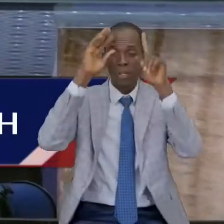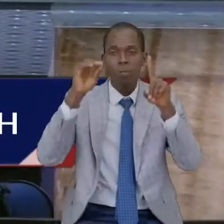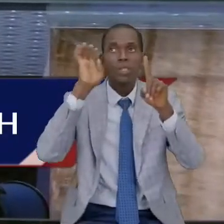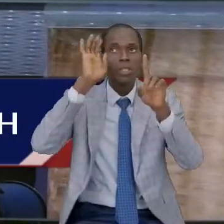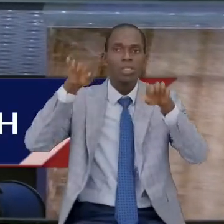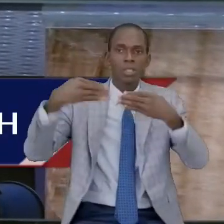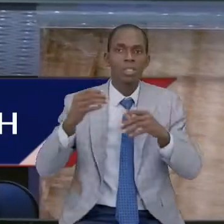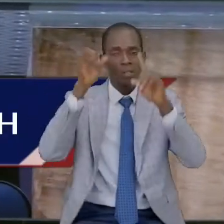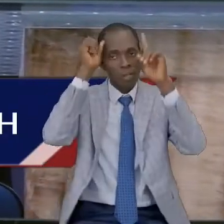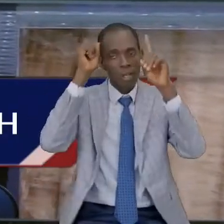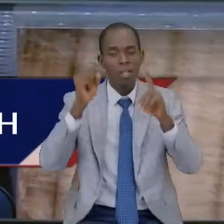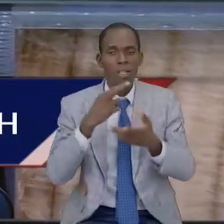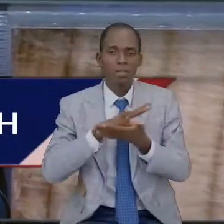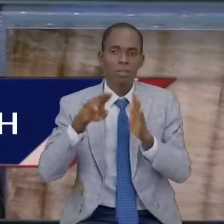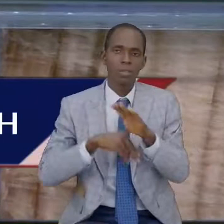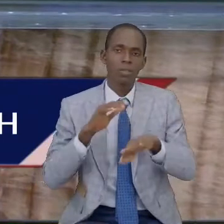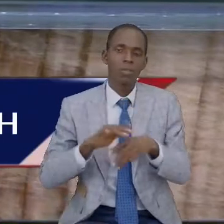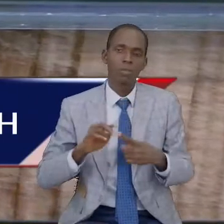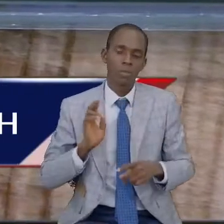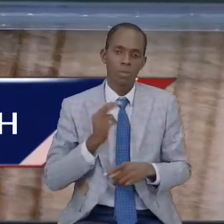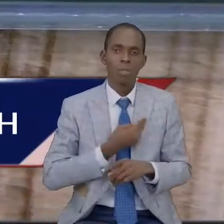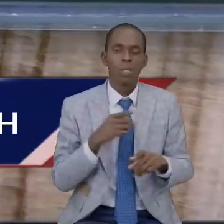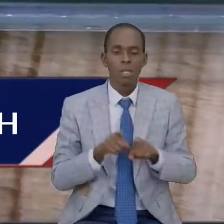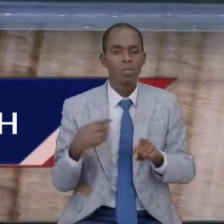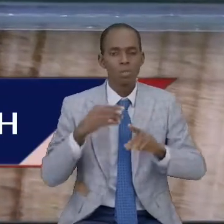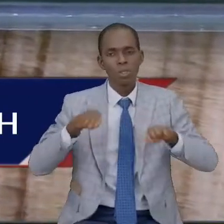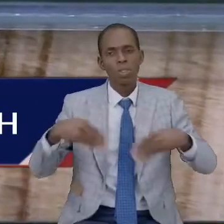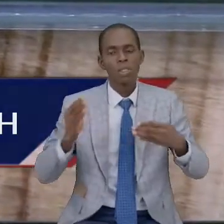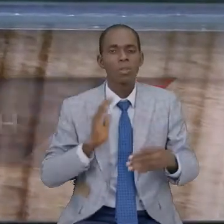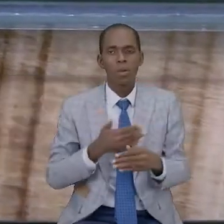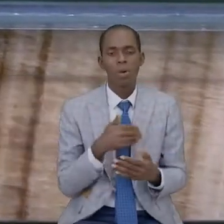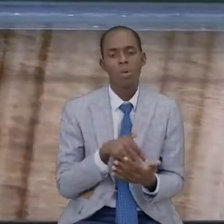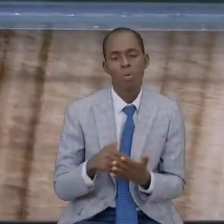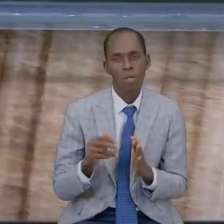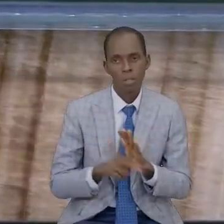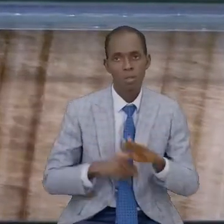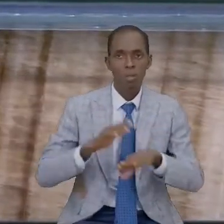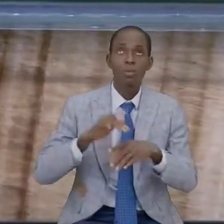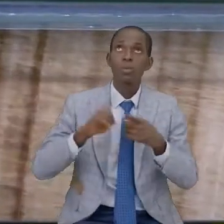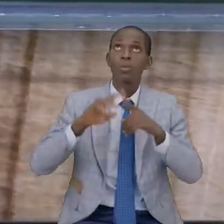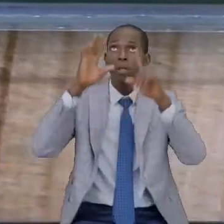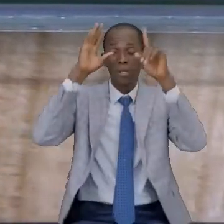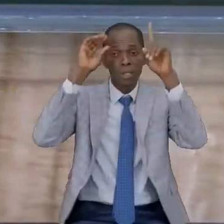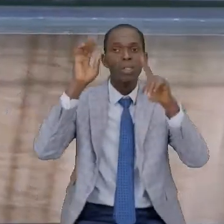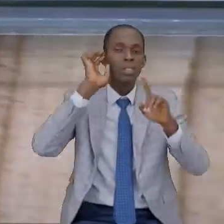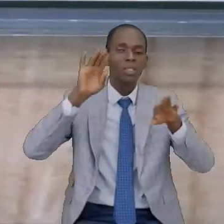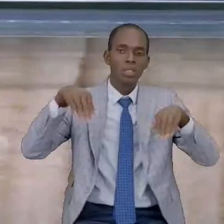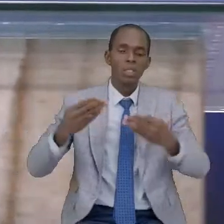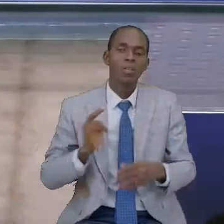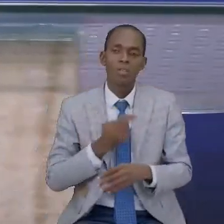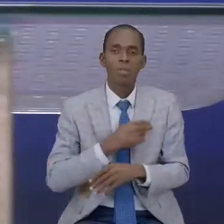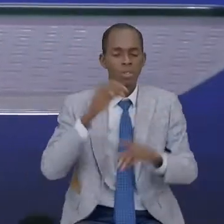unto us. As we gave our powerlessness unto him, he gives his power unto us. We're sons, and